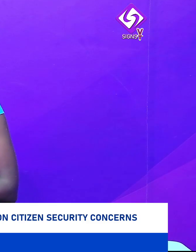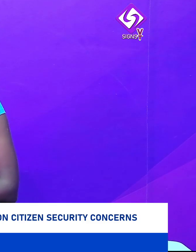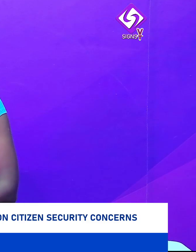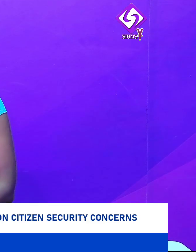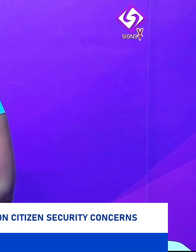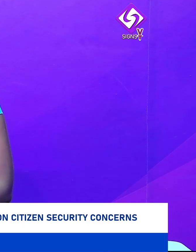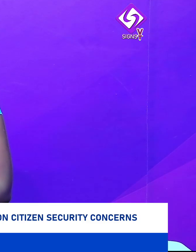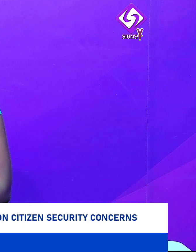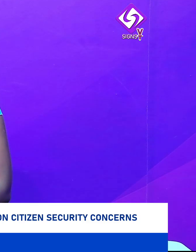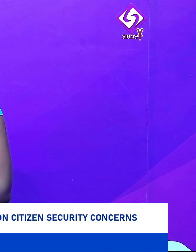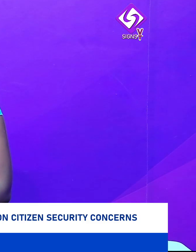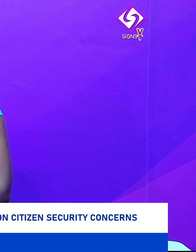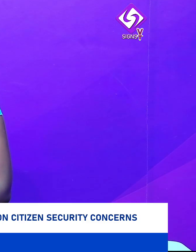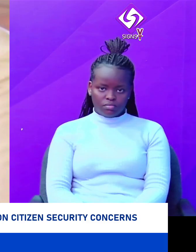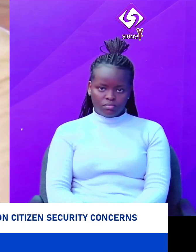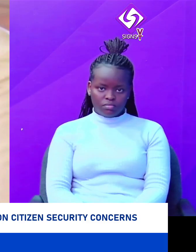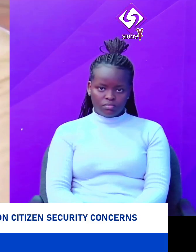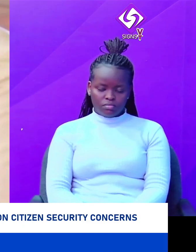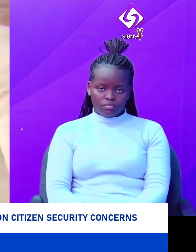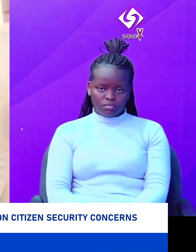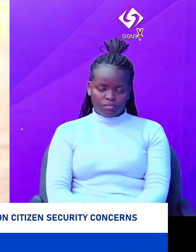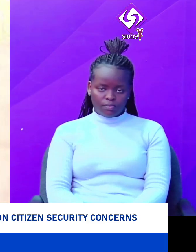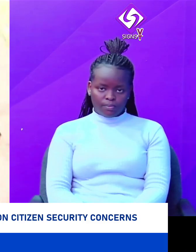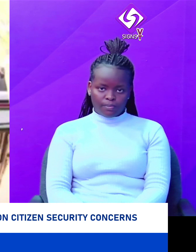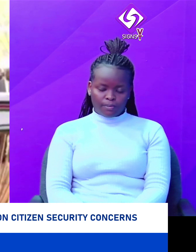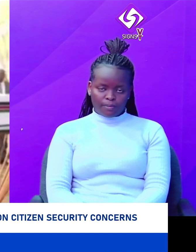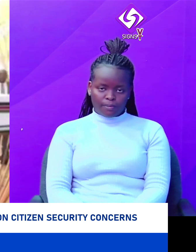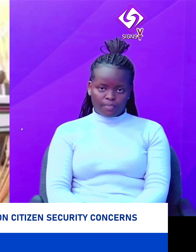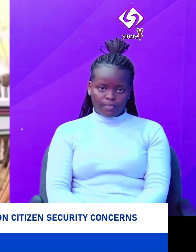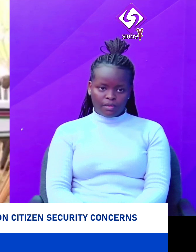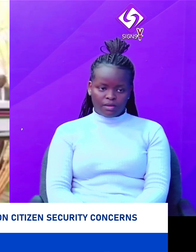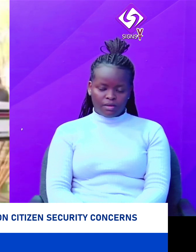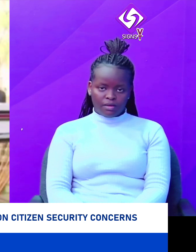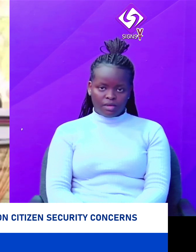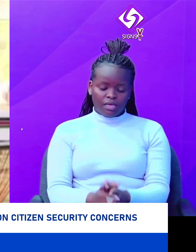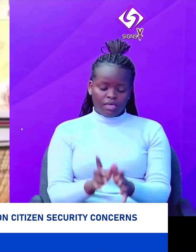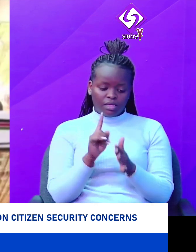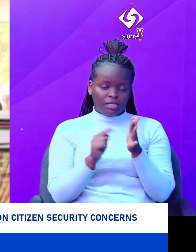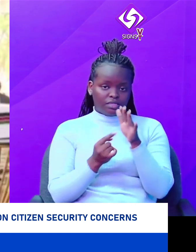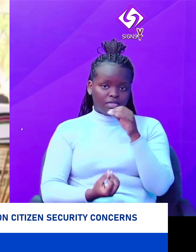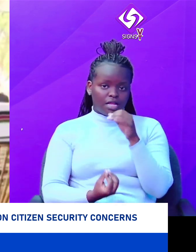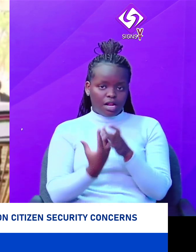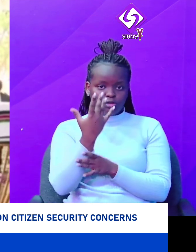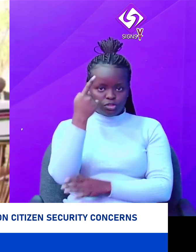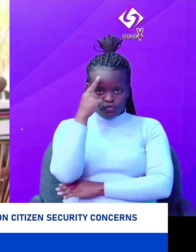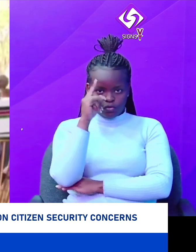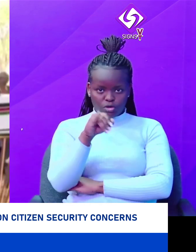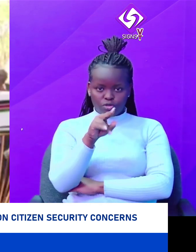into concrete action by the government. The press of the bazaar, this will be the launch of the Jukwaa